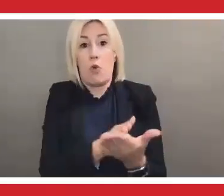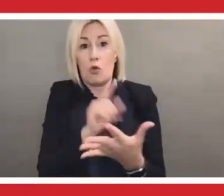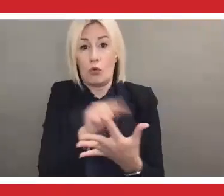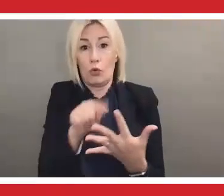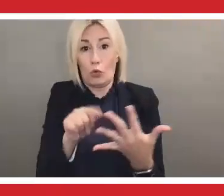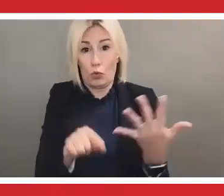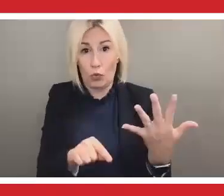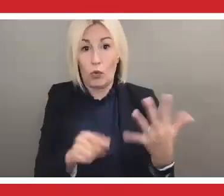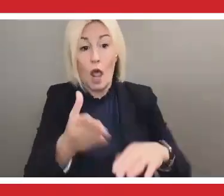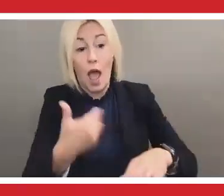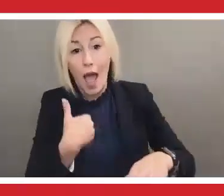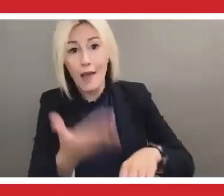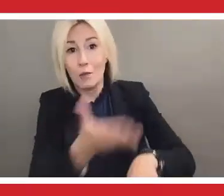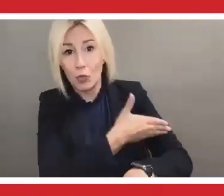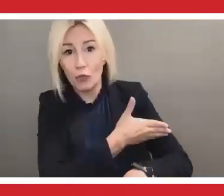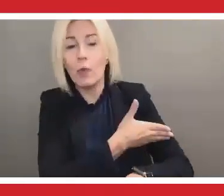improvement